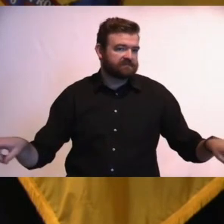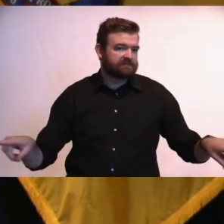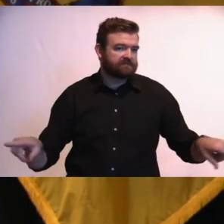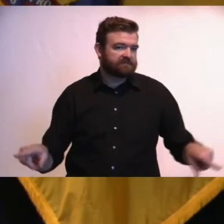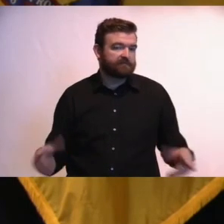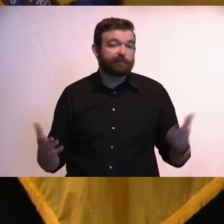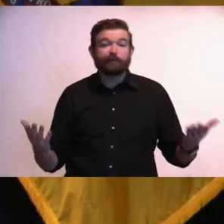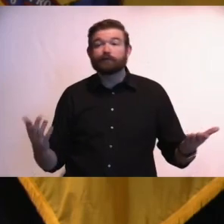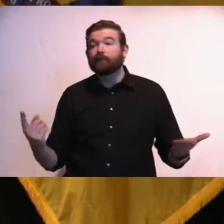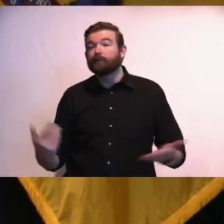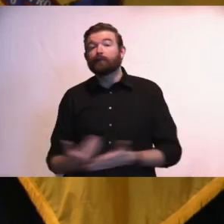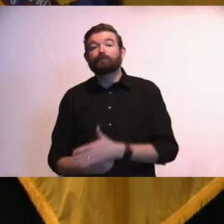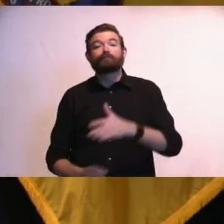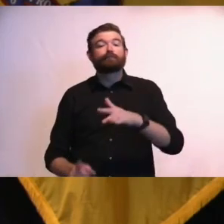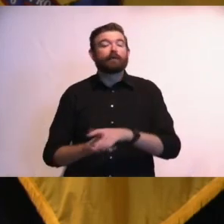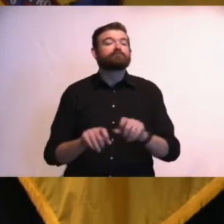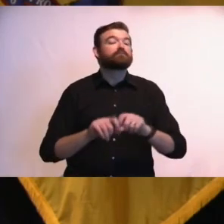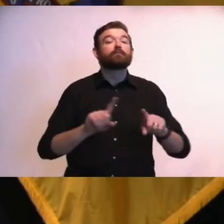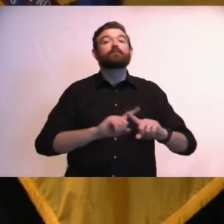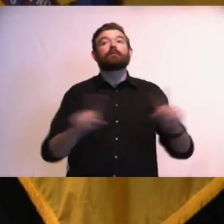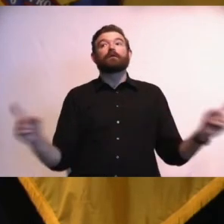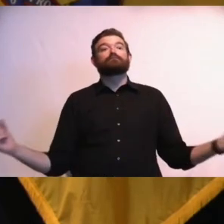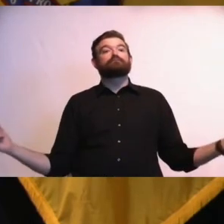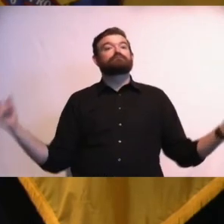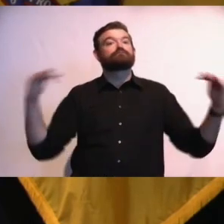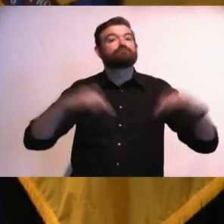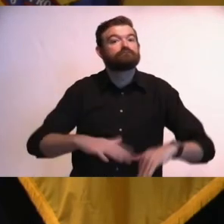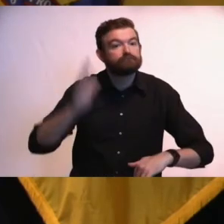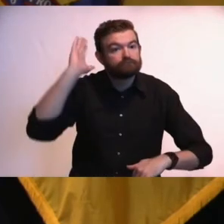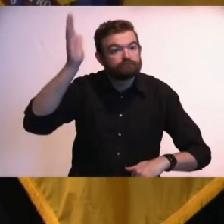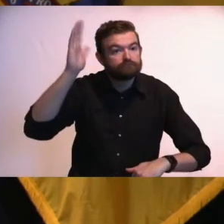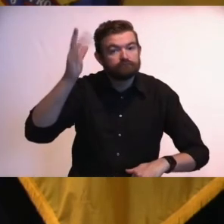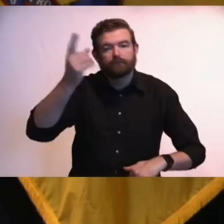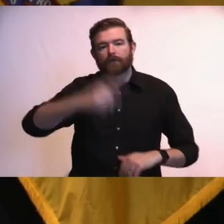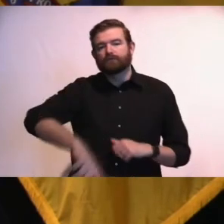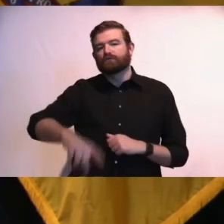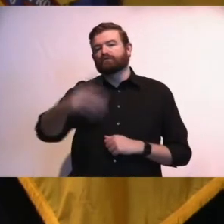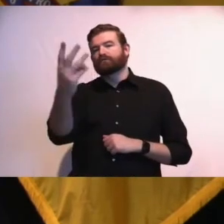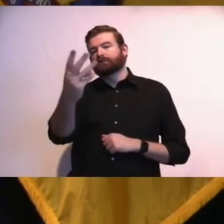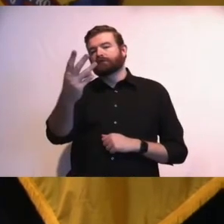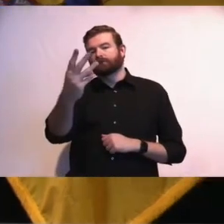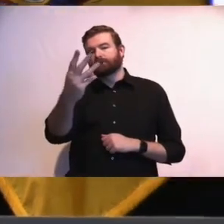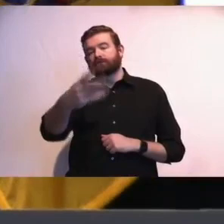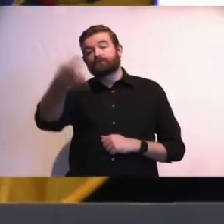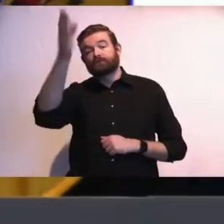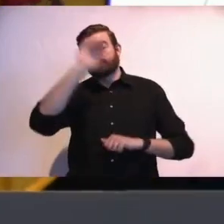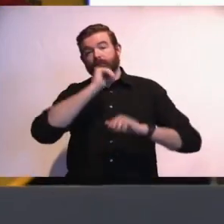a formal gathering a week from Wednesday at 1 p.m. here. God bless everybody.